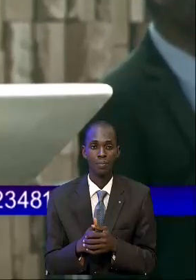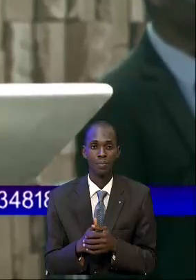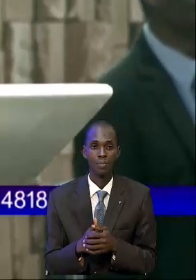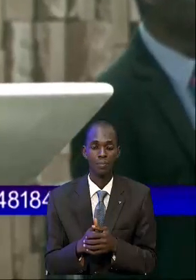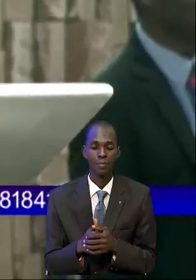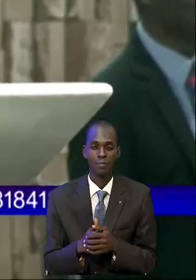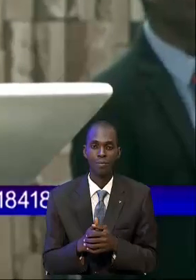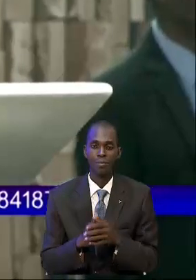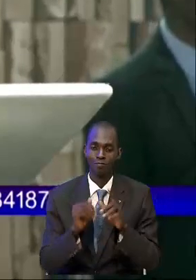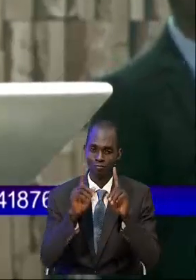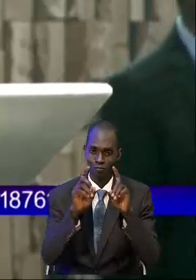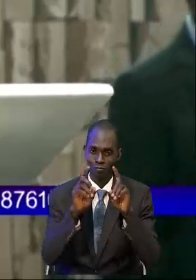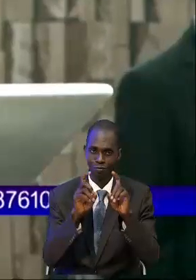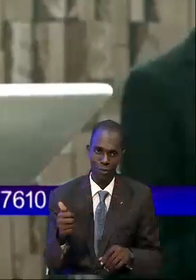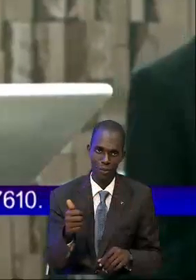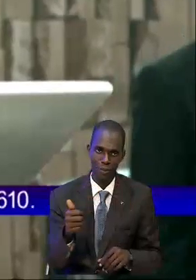Amen.